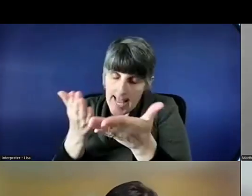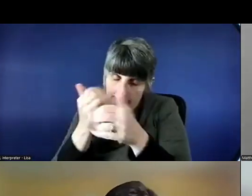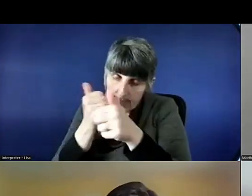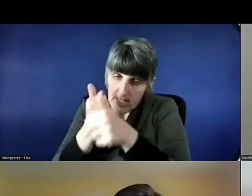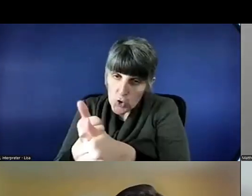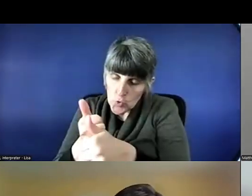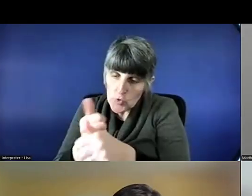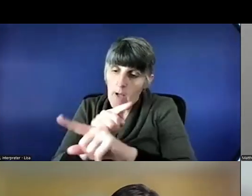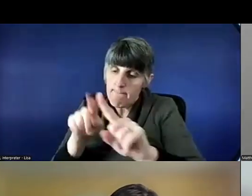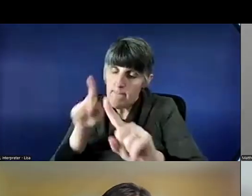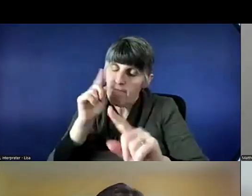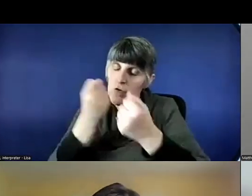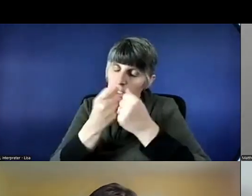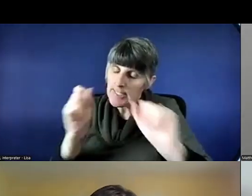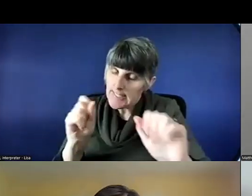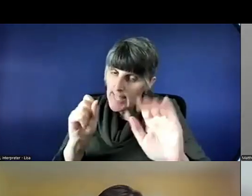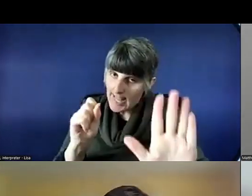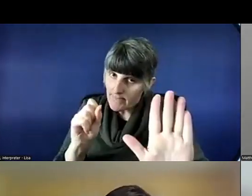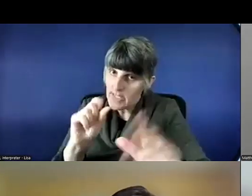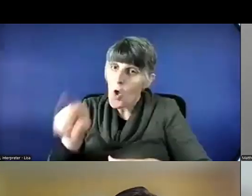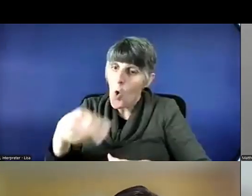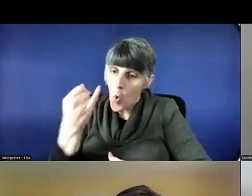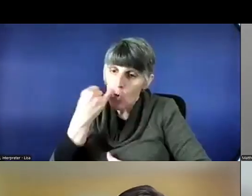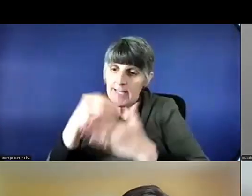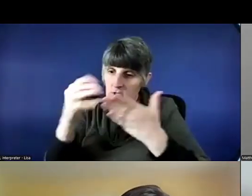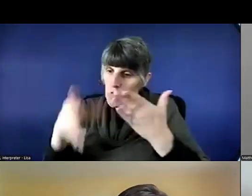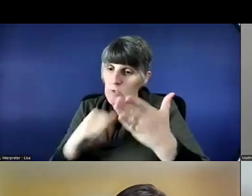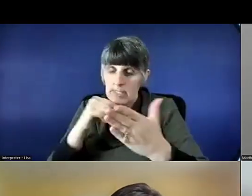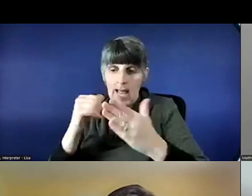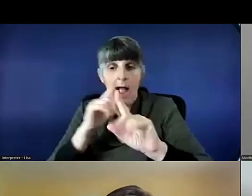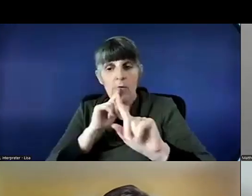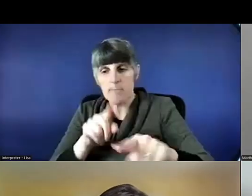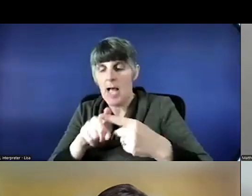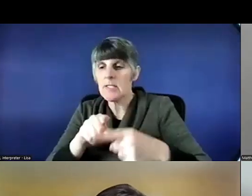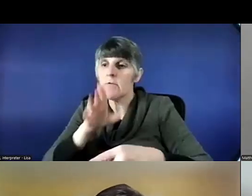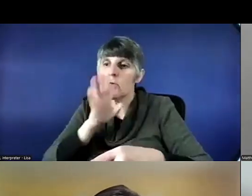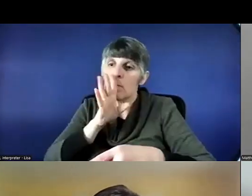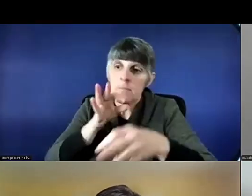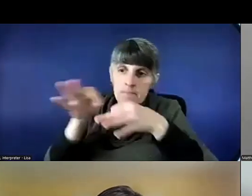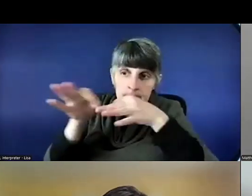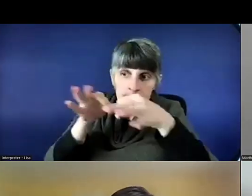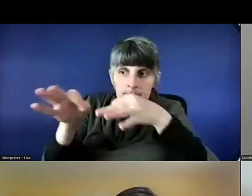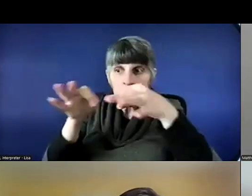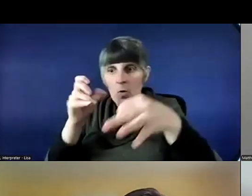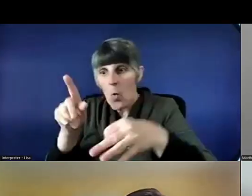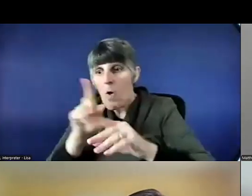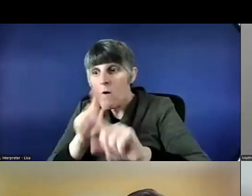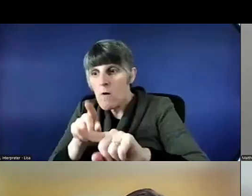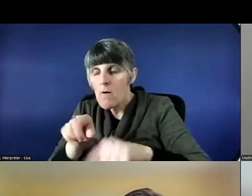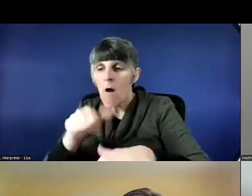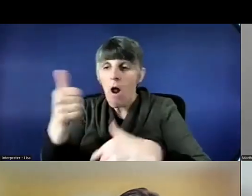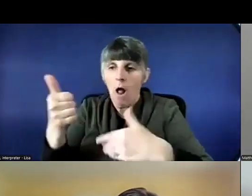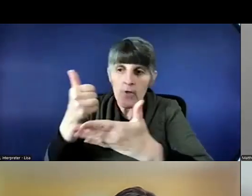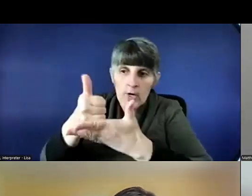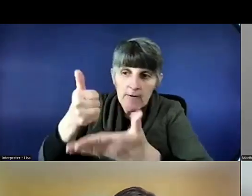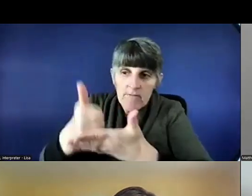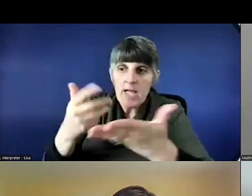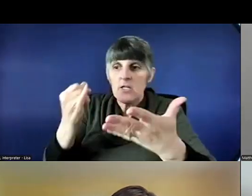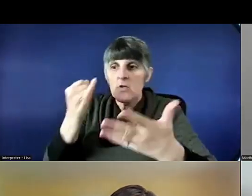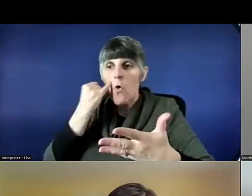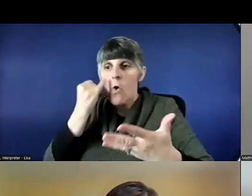for safety, but only if the student is not responsive to verbal directives or other behavioral interventions, or